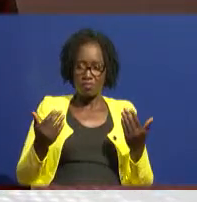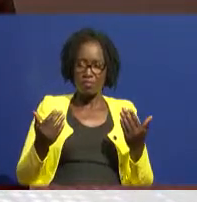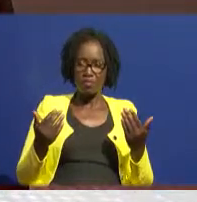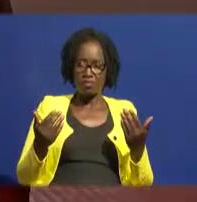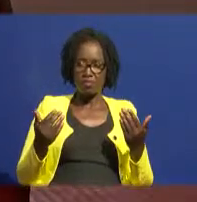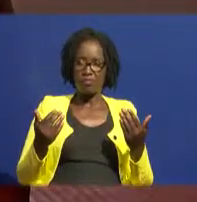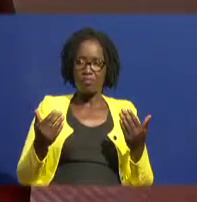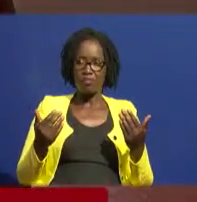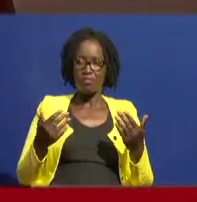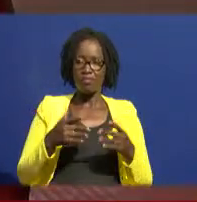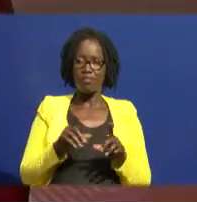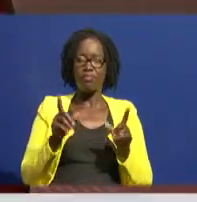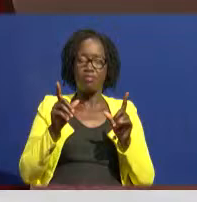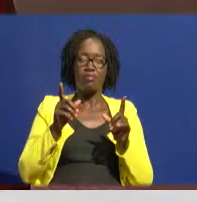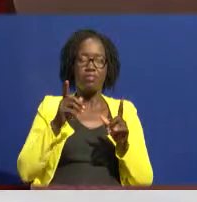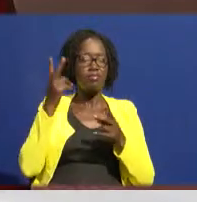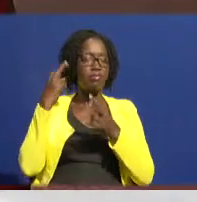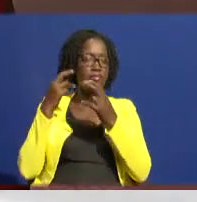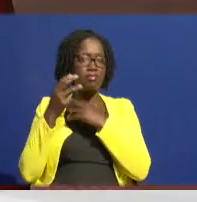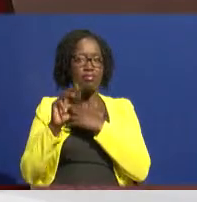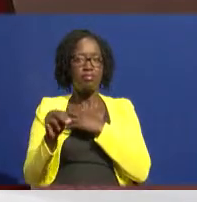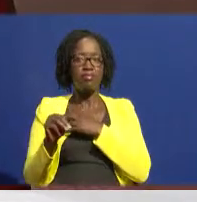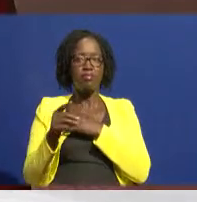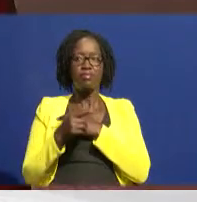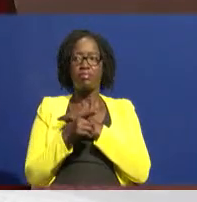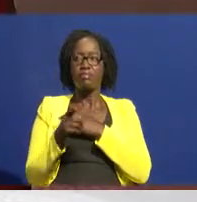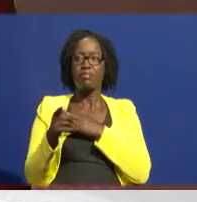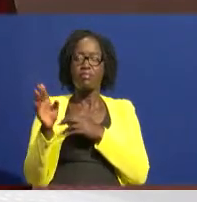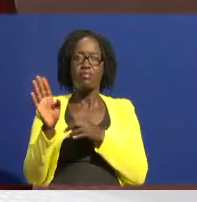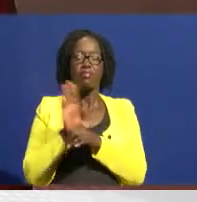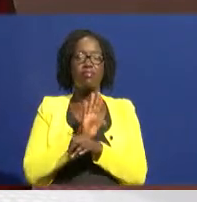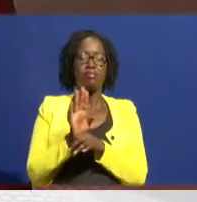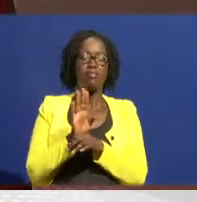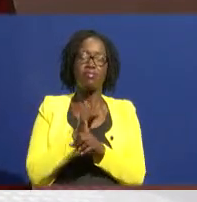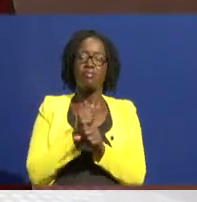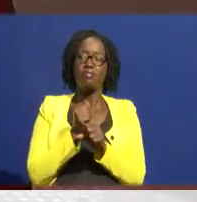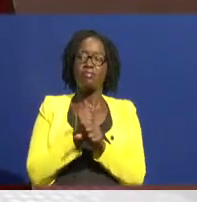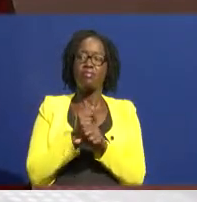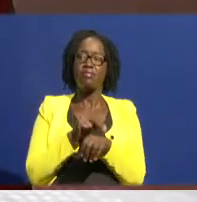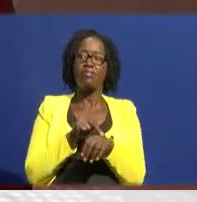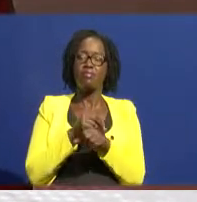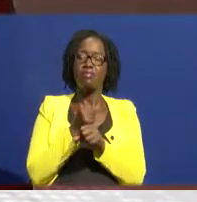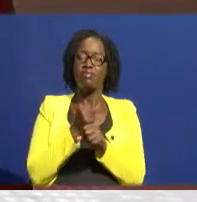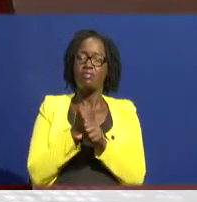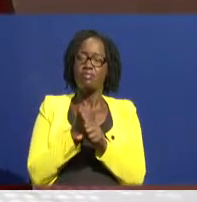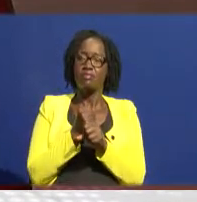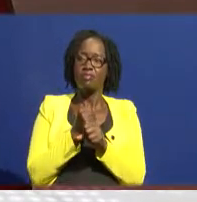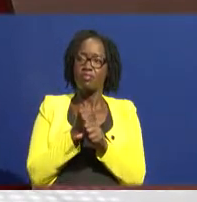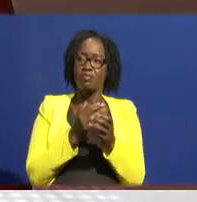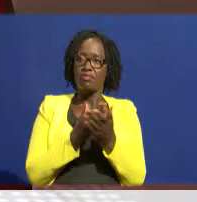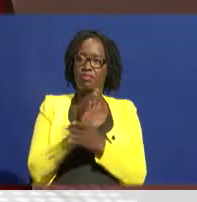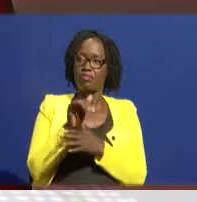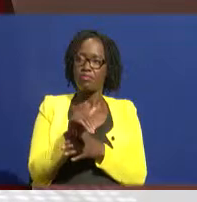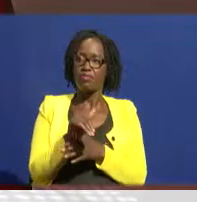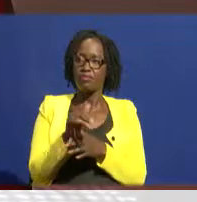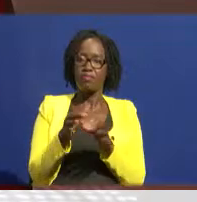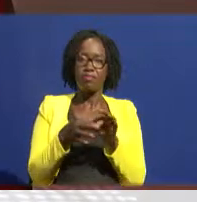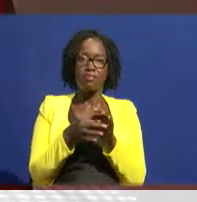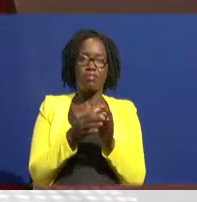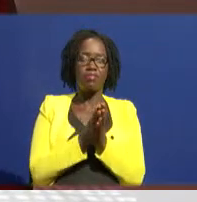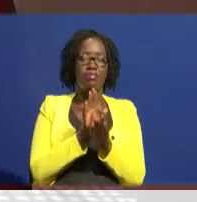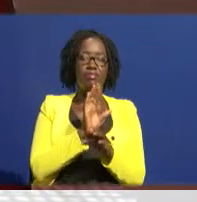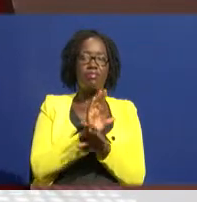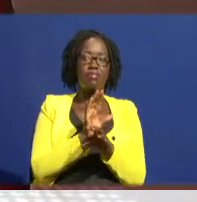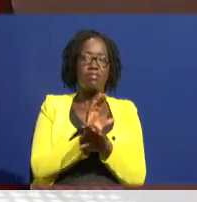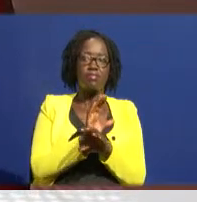their children, let them listen to them. Those who are busy at work because of the nature of their work, to ensure that they connect them with their